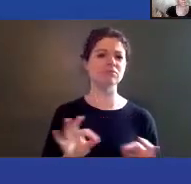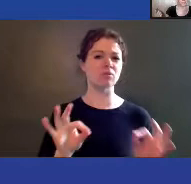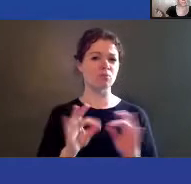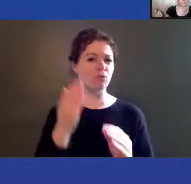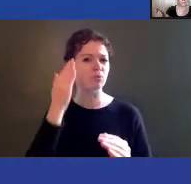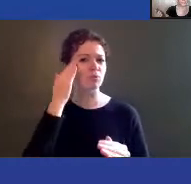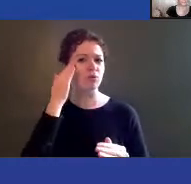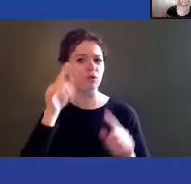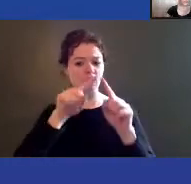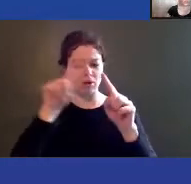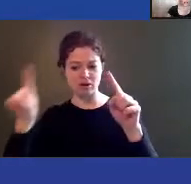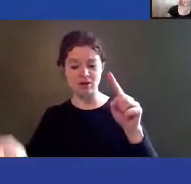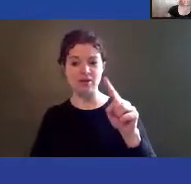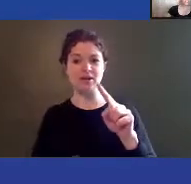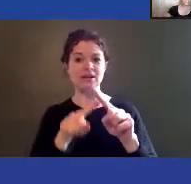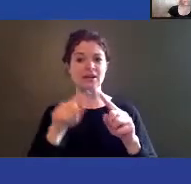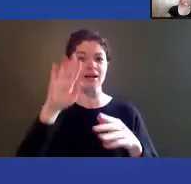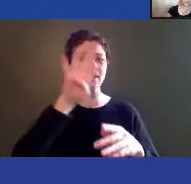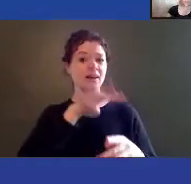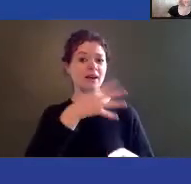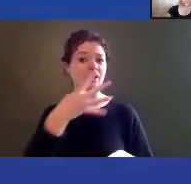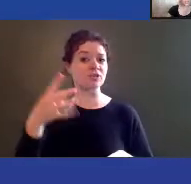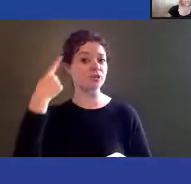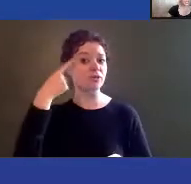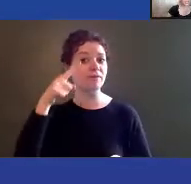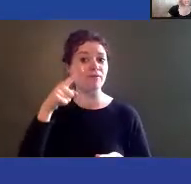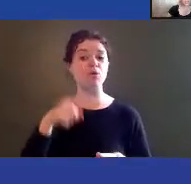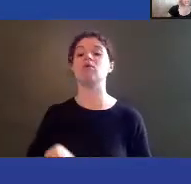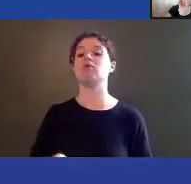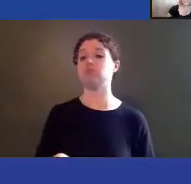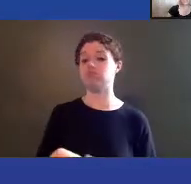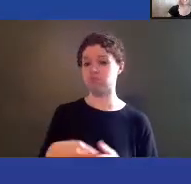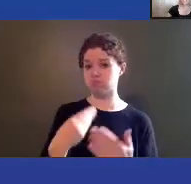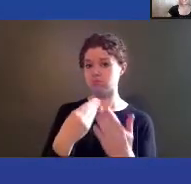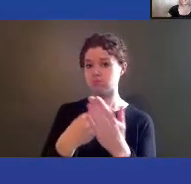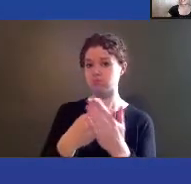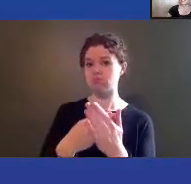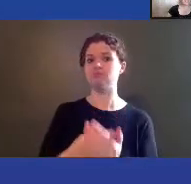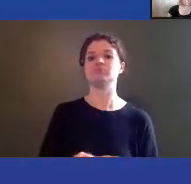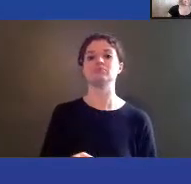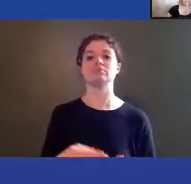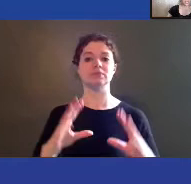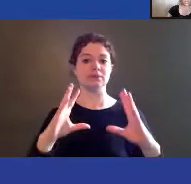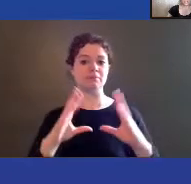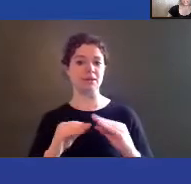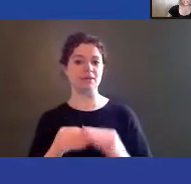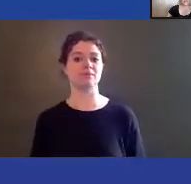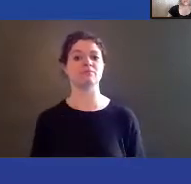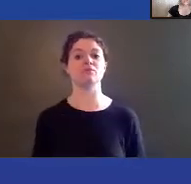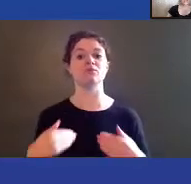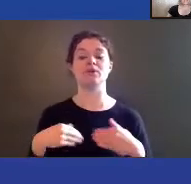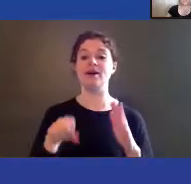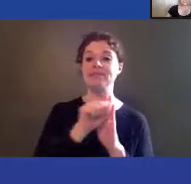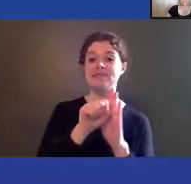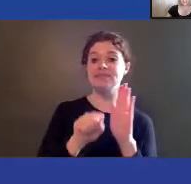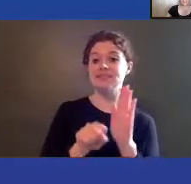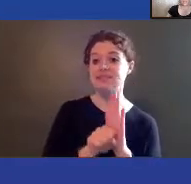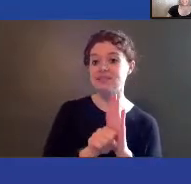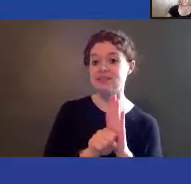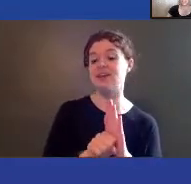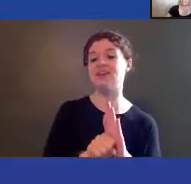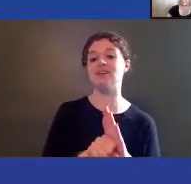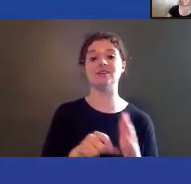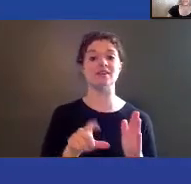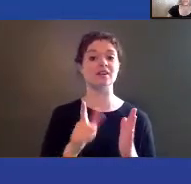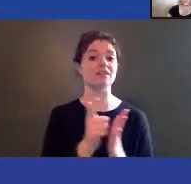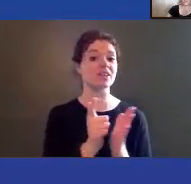government body. So in Congress, you have your House and Senate budget committees. In the state legislature, you have the Assembly Committee on